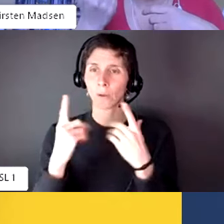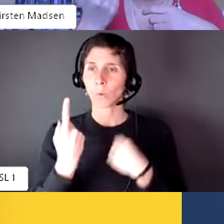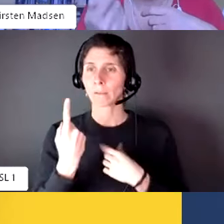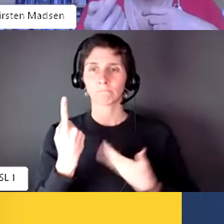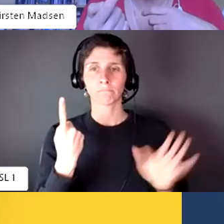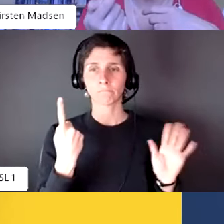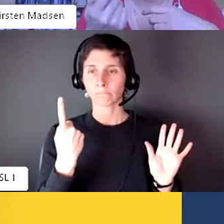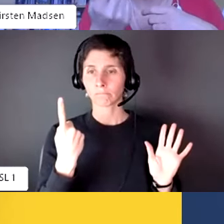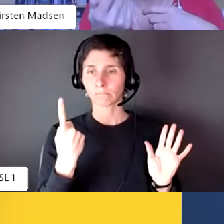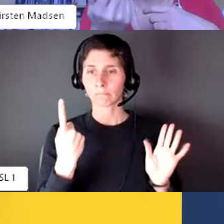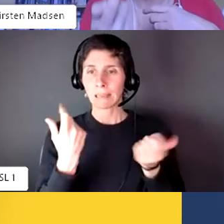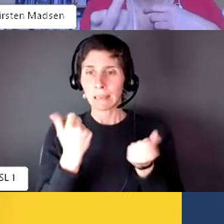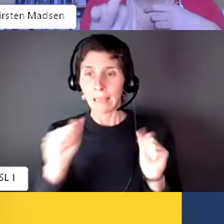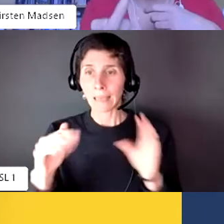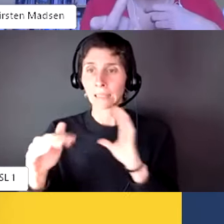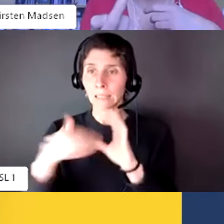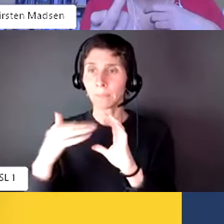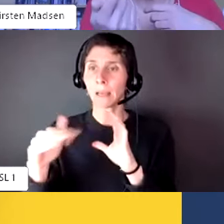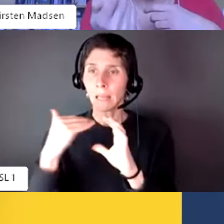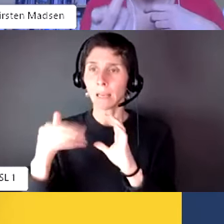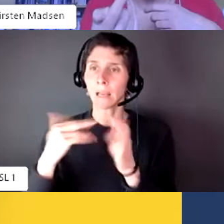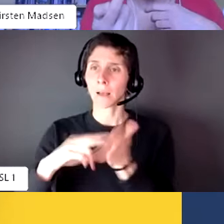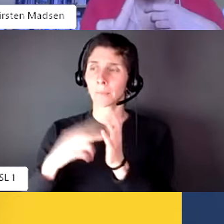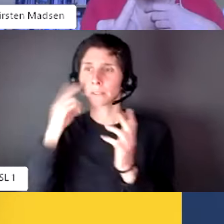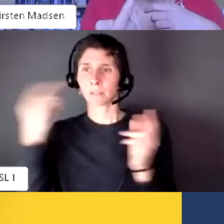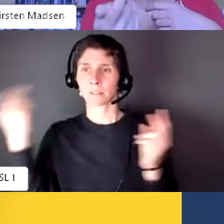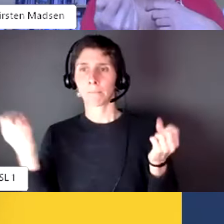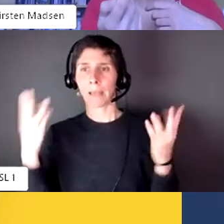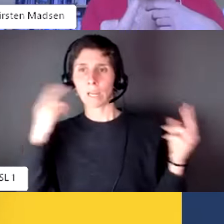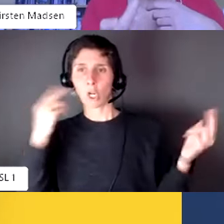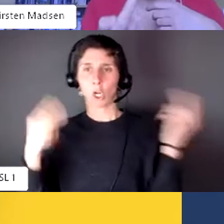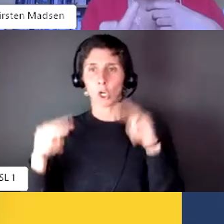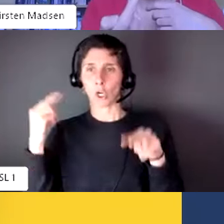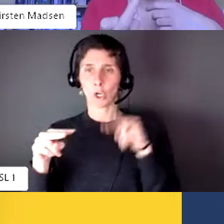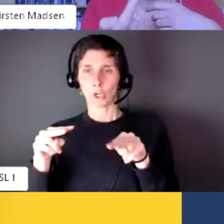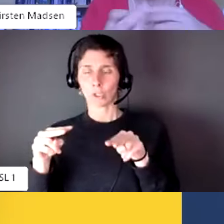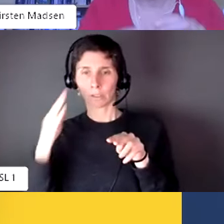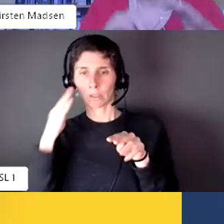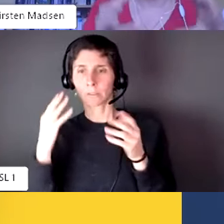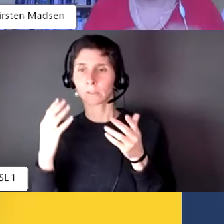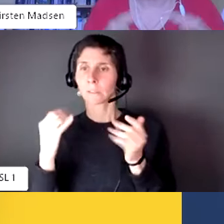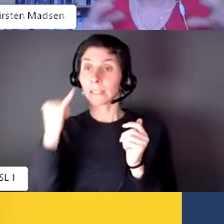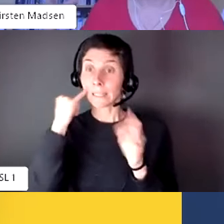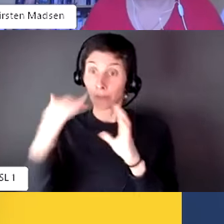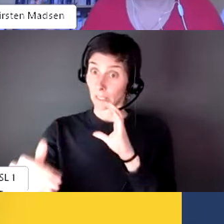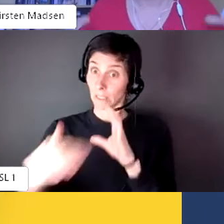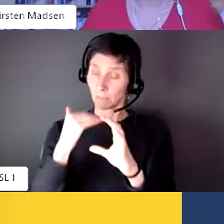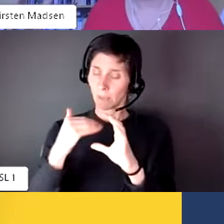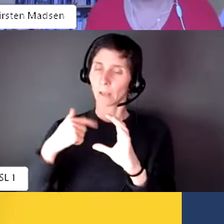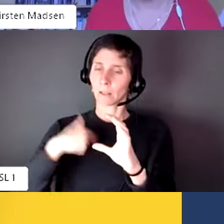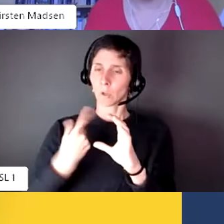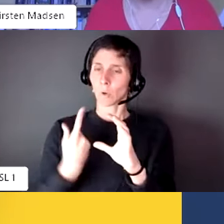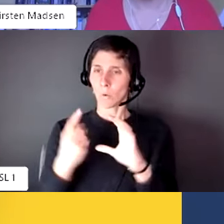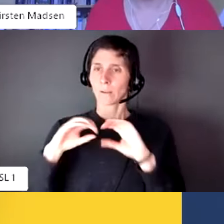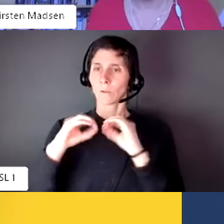that everybody is very transparent. If you're emailing about this group, you're emailing to a